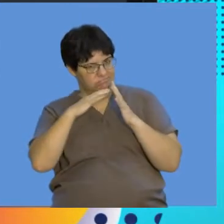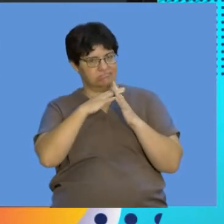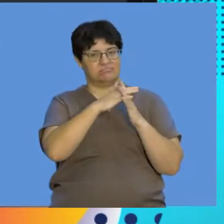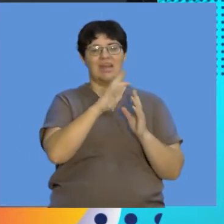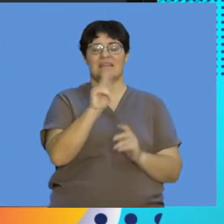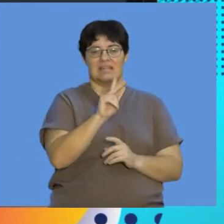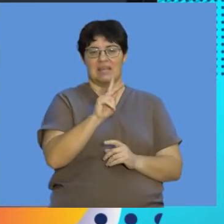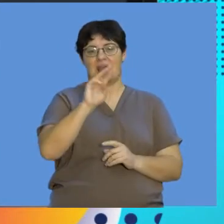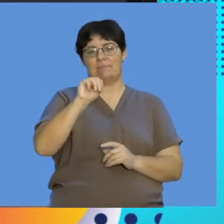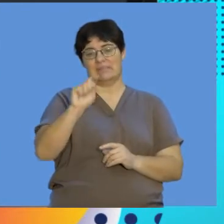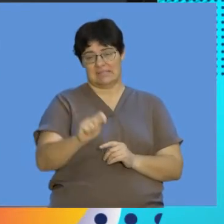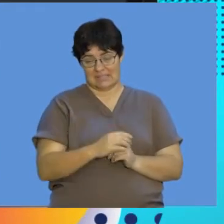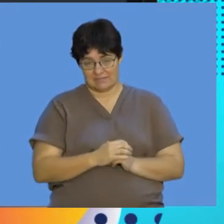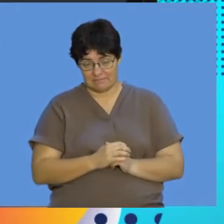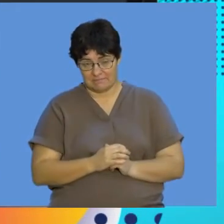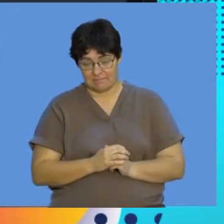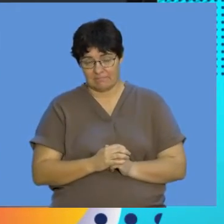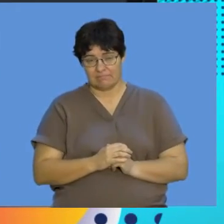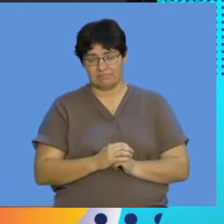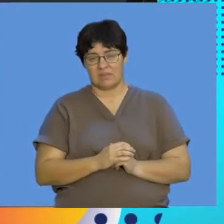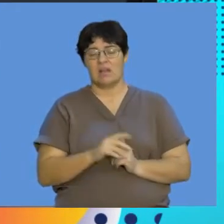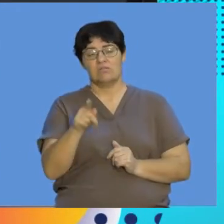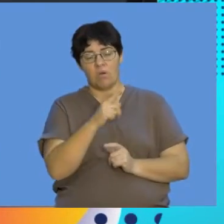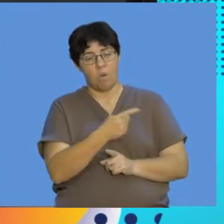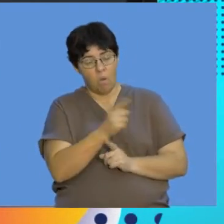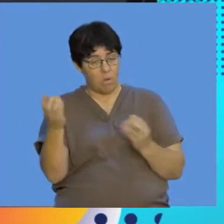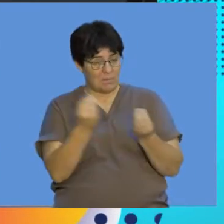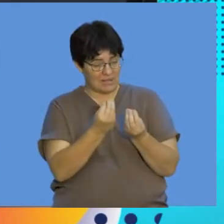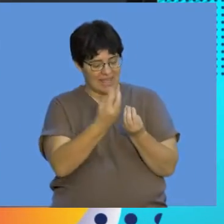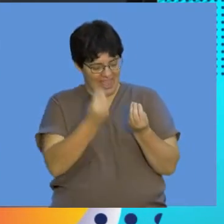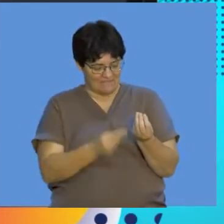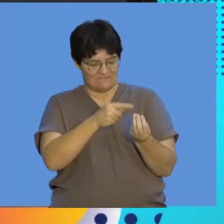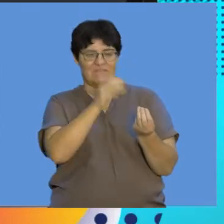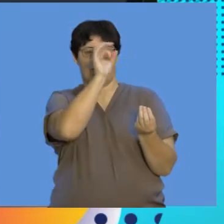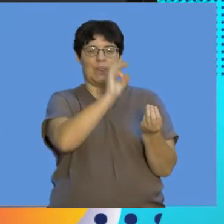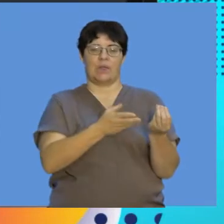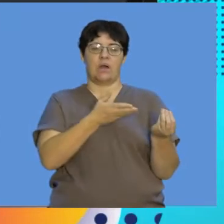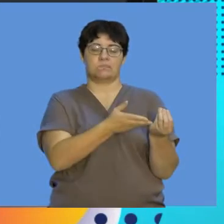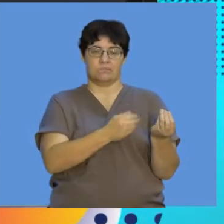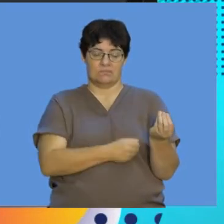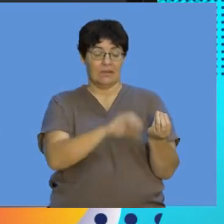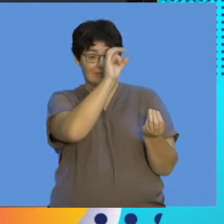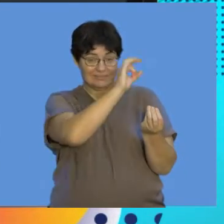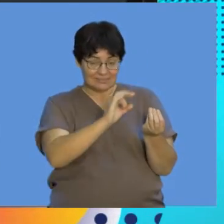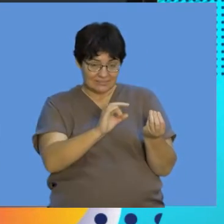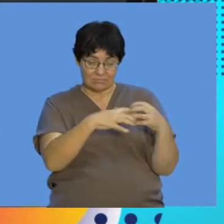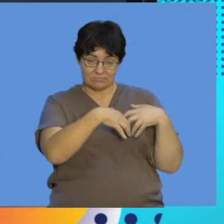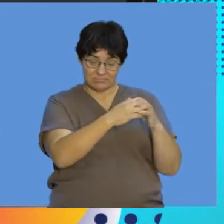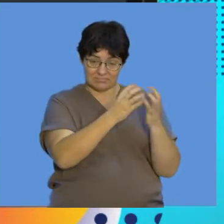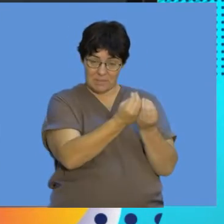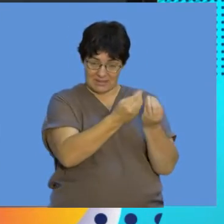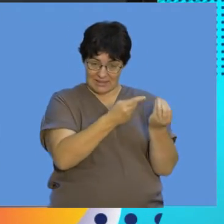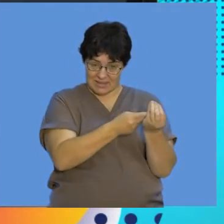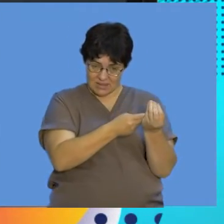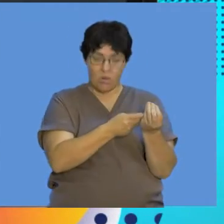of the fact that all matter consists of particles, and these particles that make up matter are actually in a constant state of